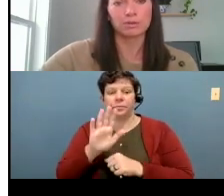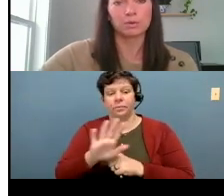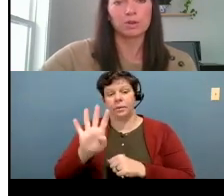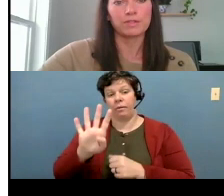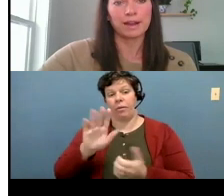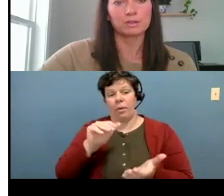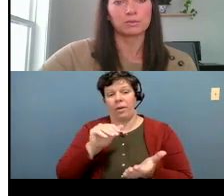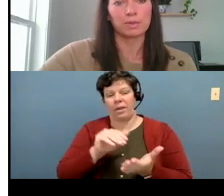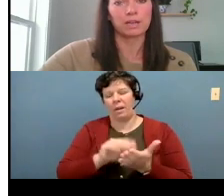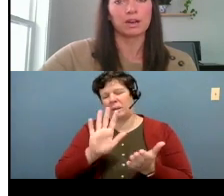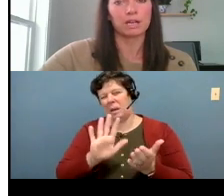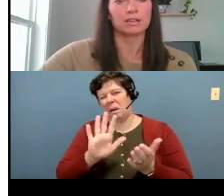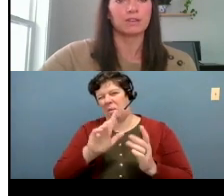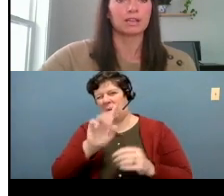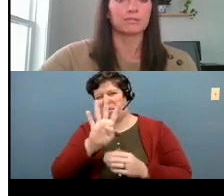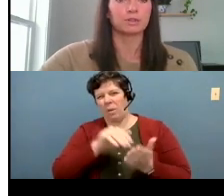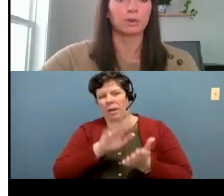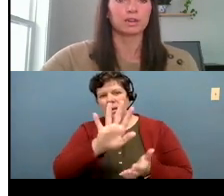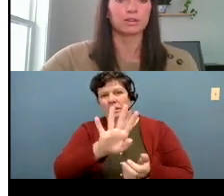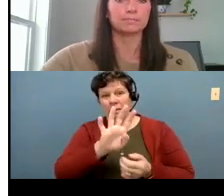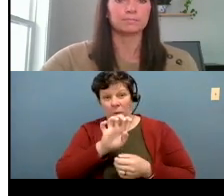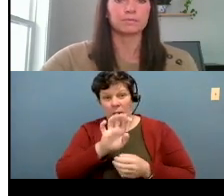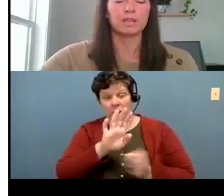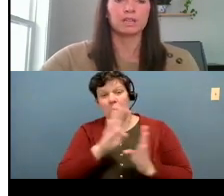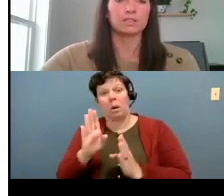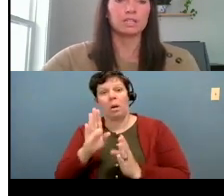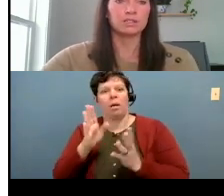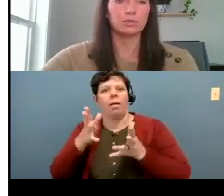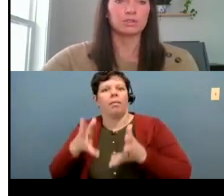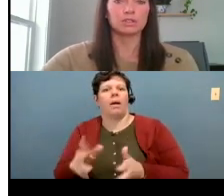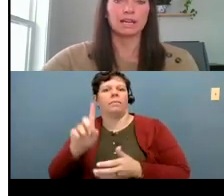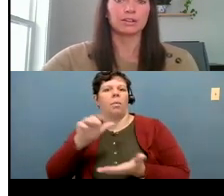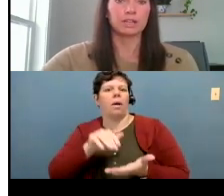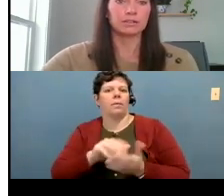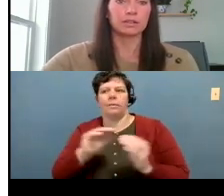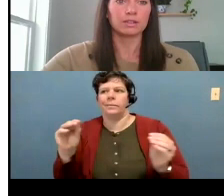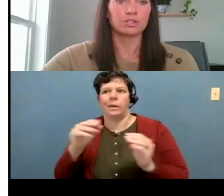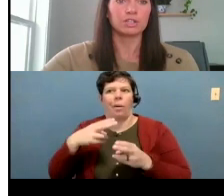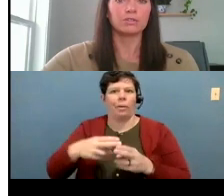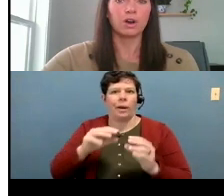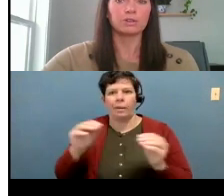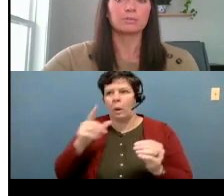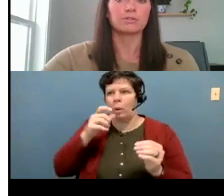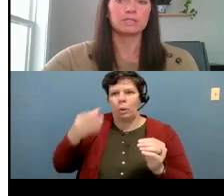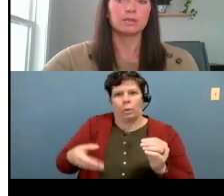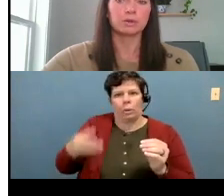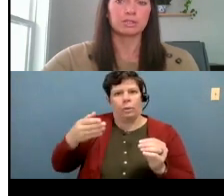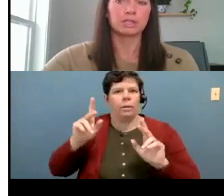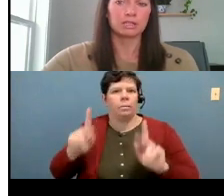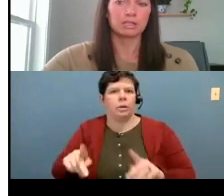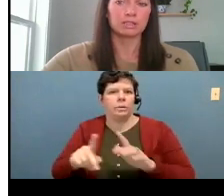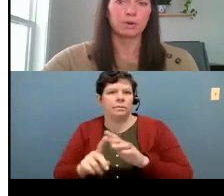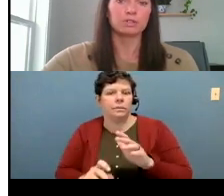4,000, around 1,000 remain unidentified after 1 year. So these numbers are staggering, and the sheer volume of missing